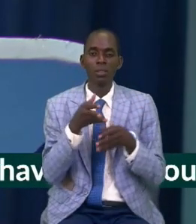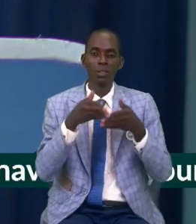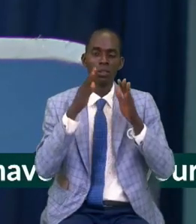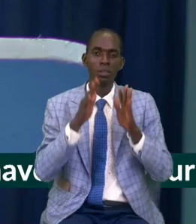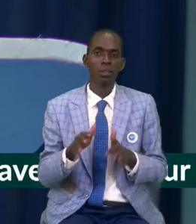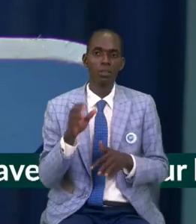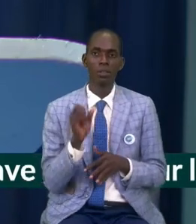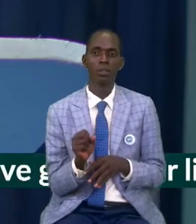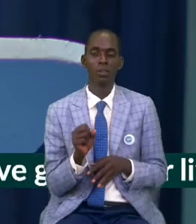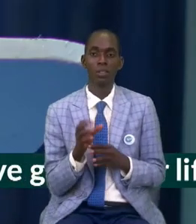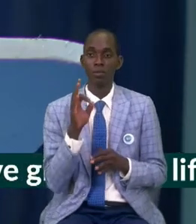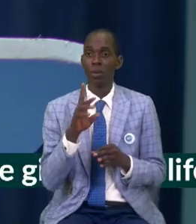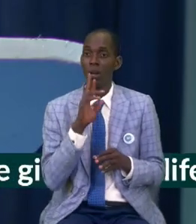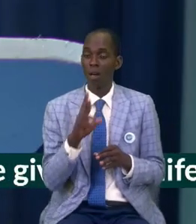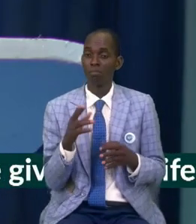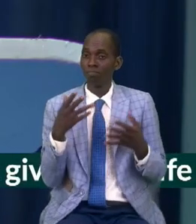indicate.